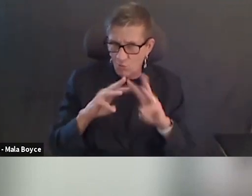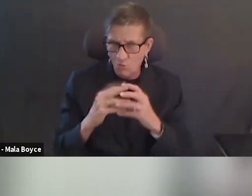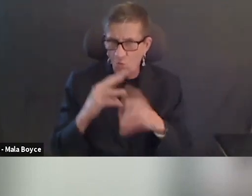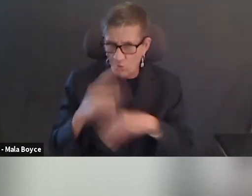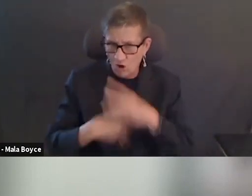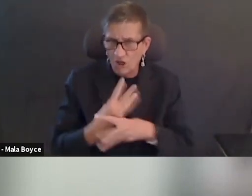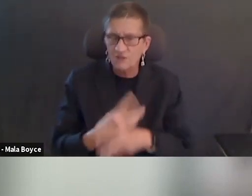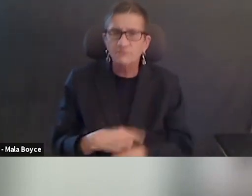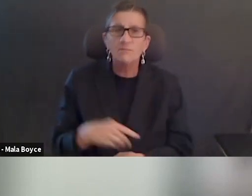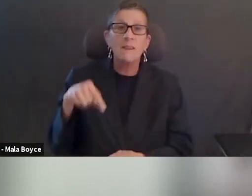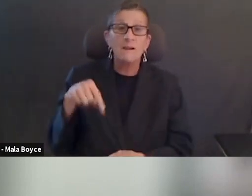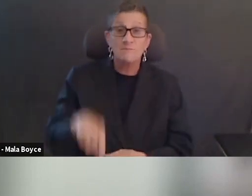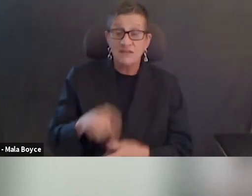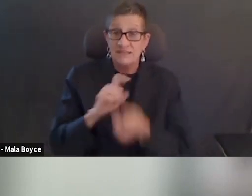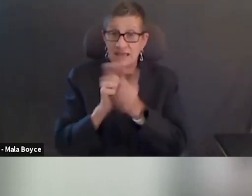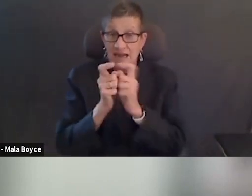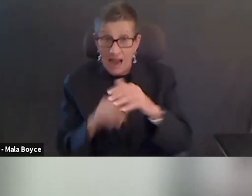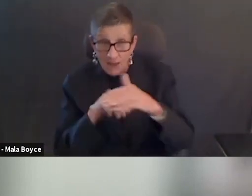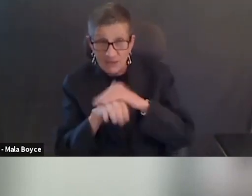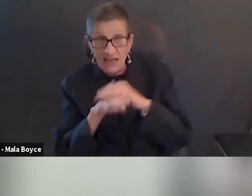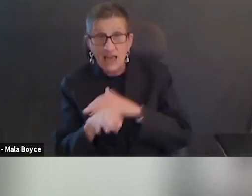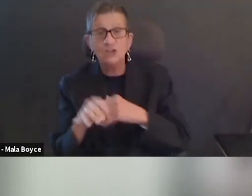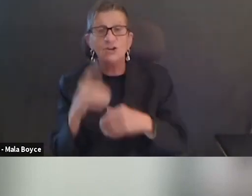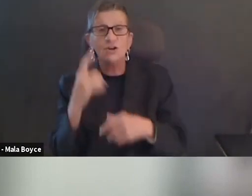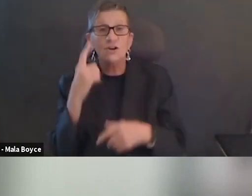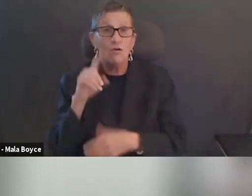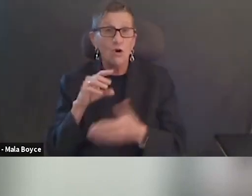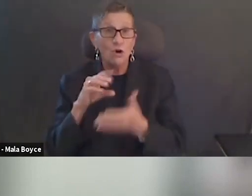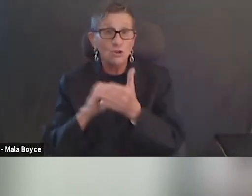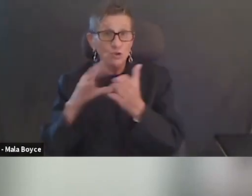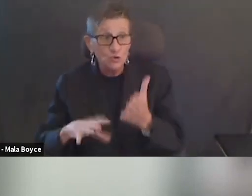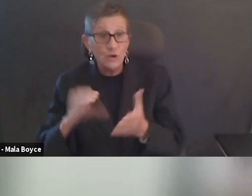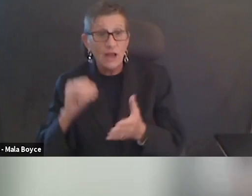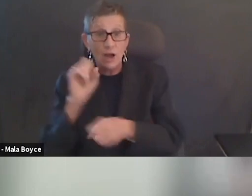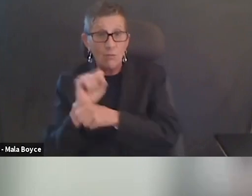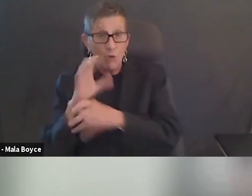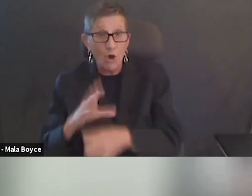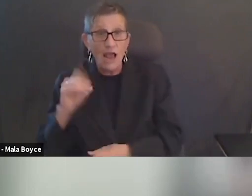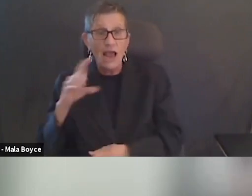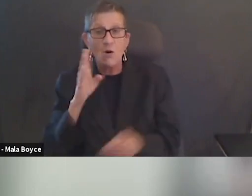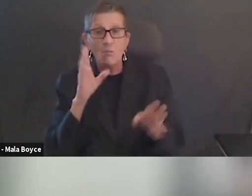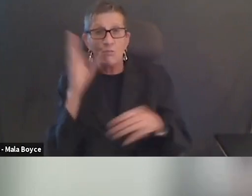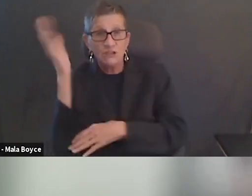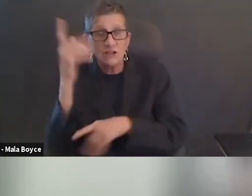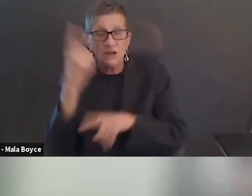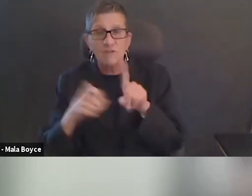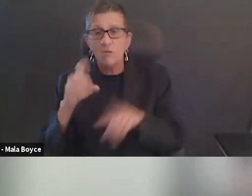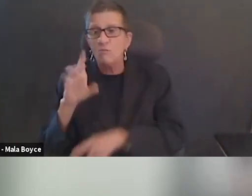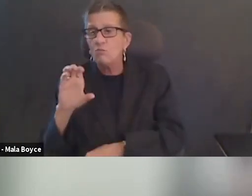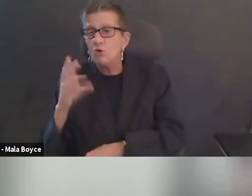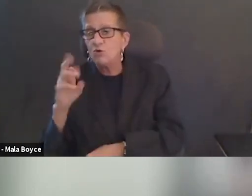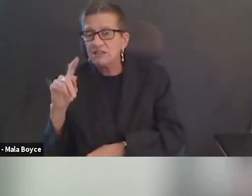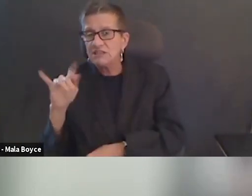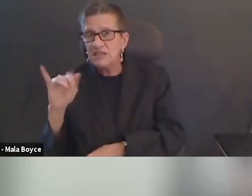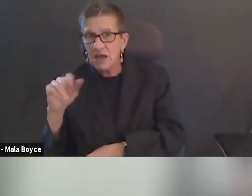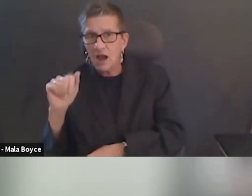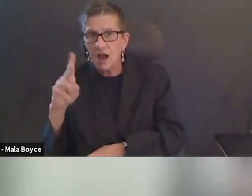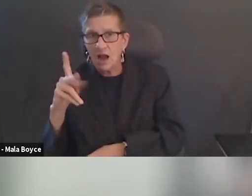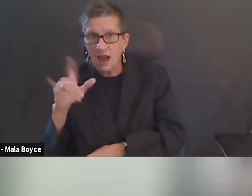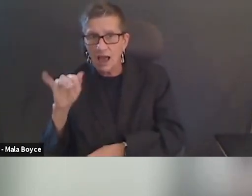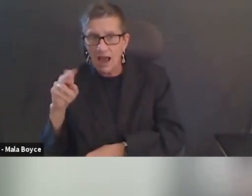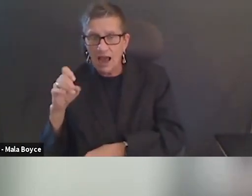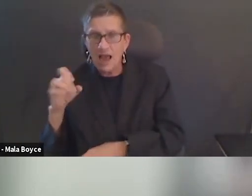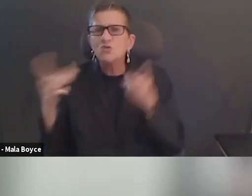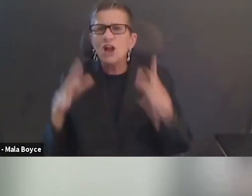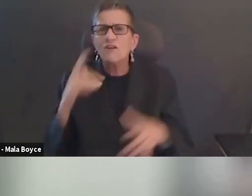as a University of Michigan student or employee, and it is presented and organized by Christina Klein, Director of ADA at